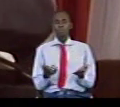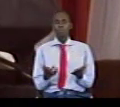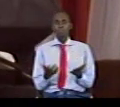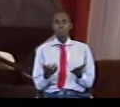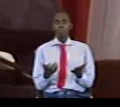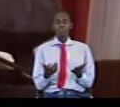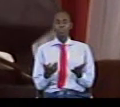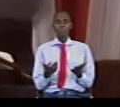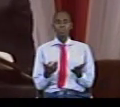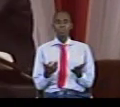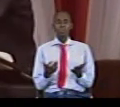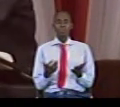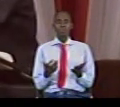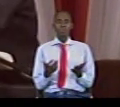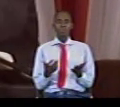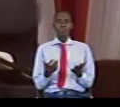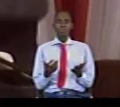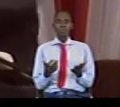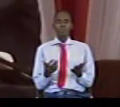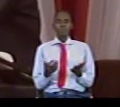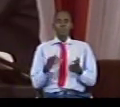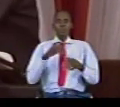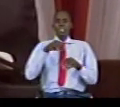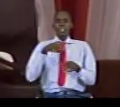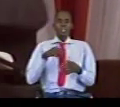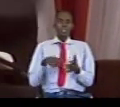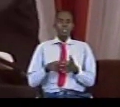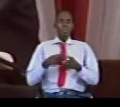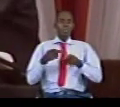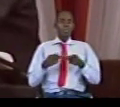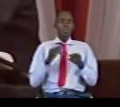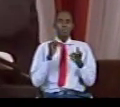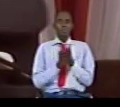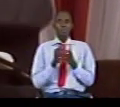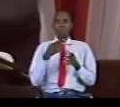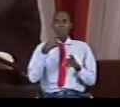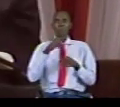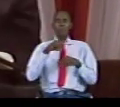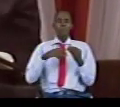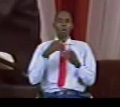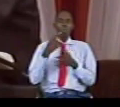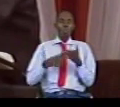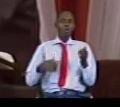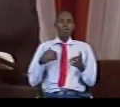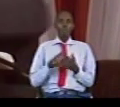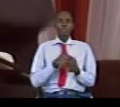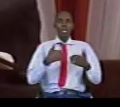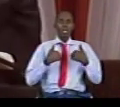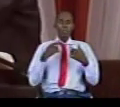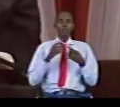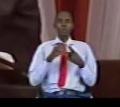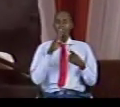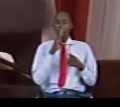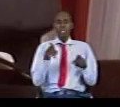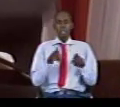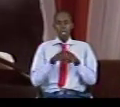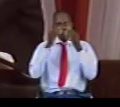We're coming to this passage now that talks about what we have to be as obedient children.